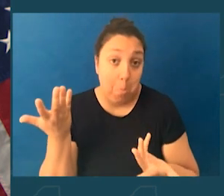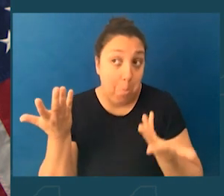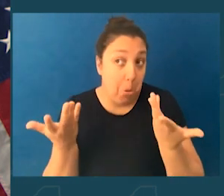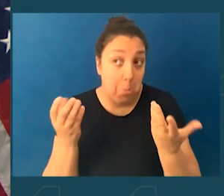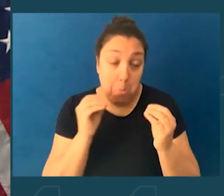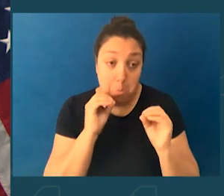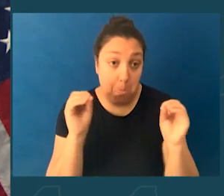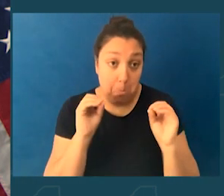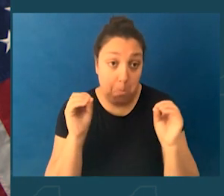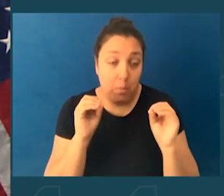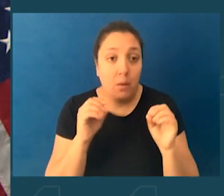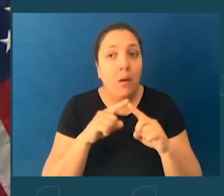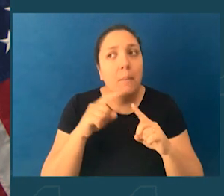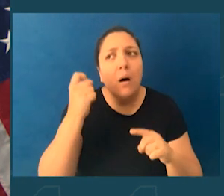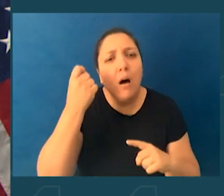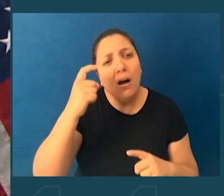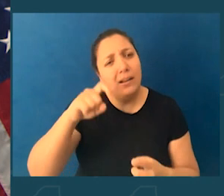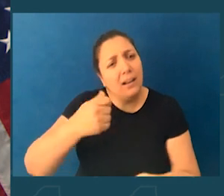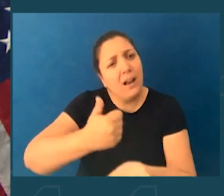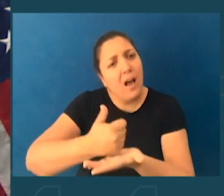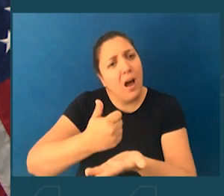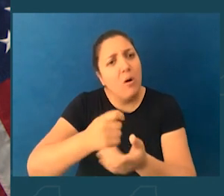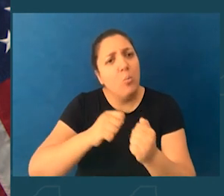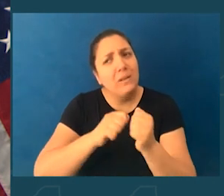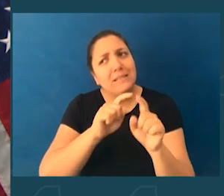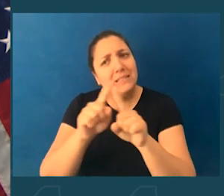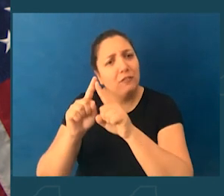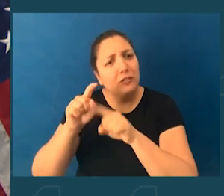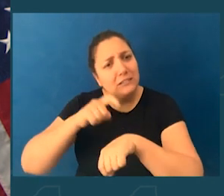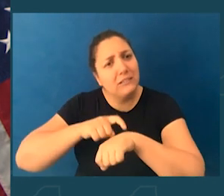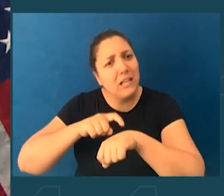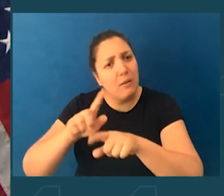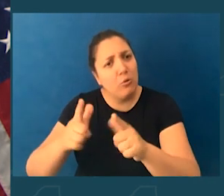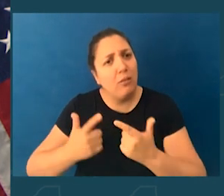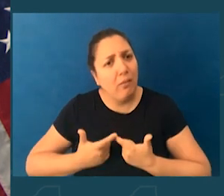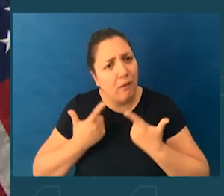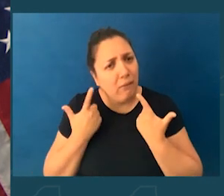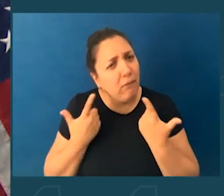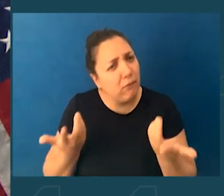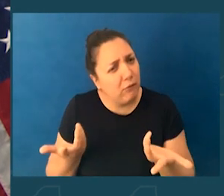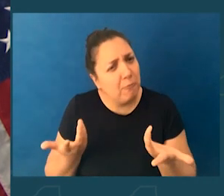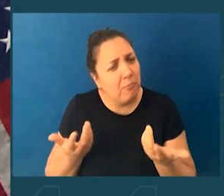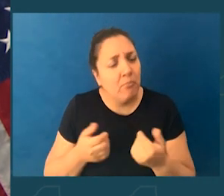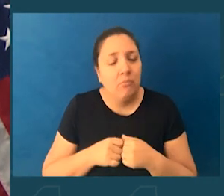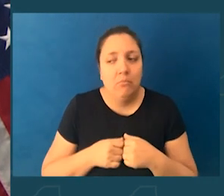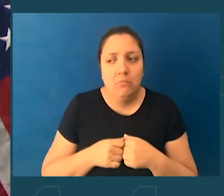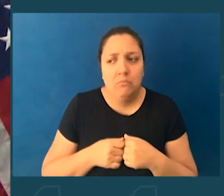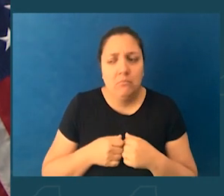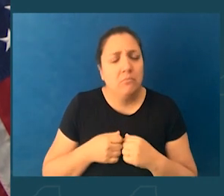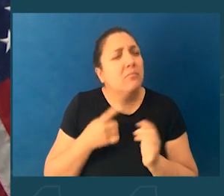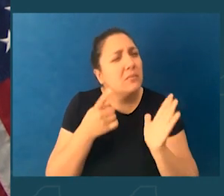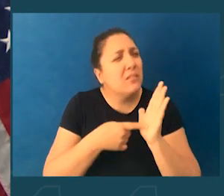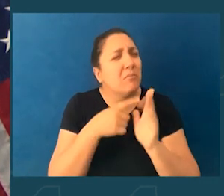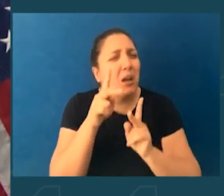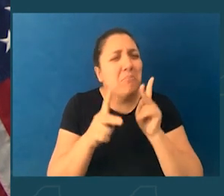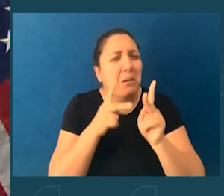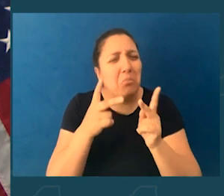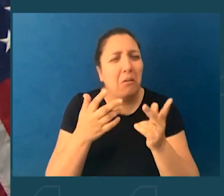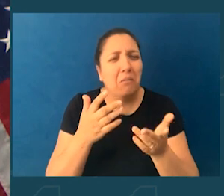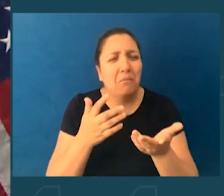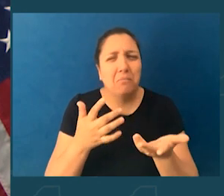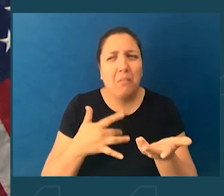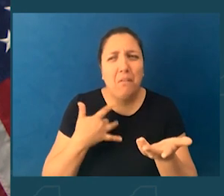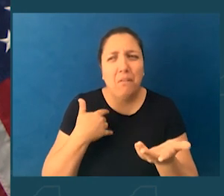to say that and to acknowledge that is something that people have felt ashamed to talk about. There's always a